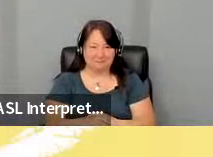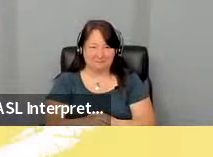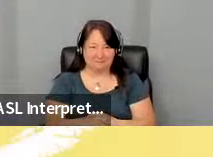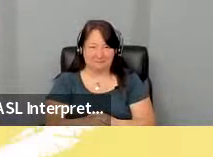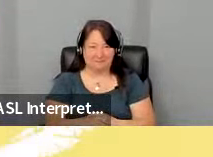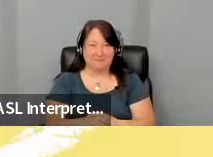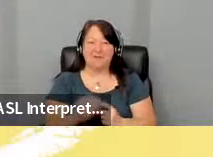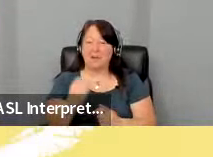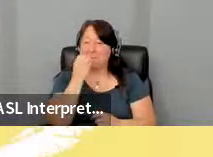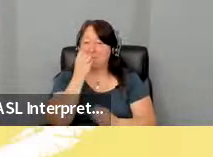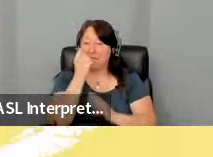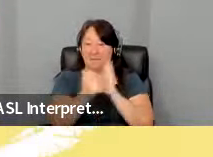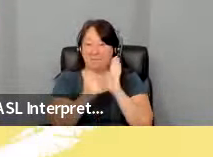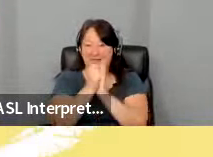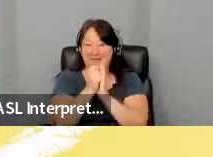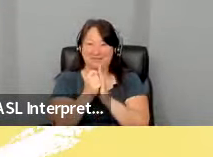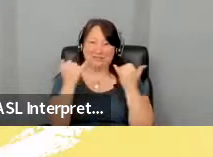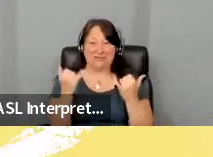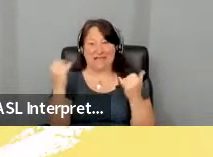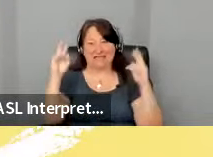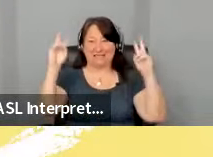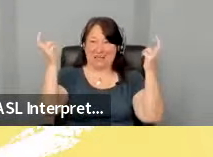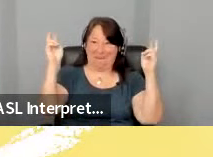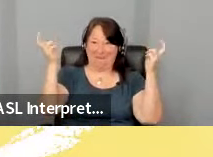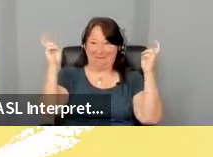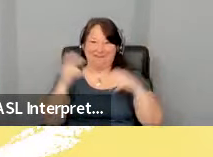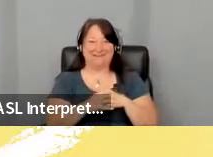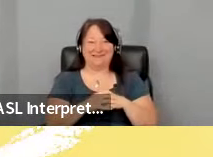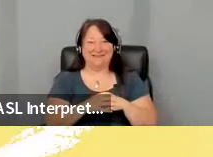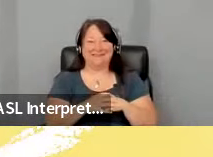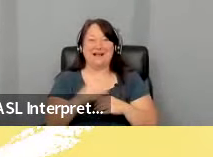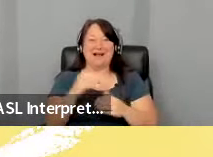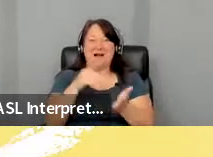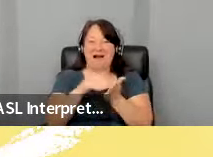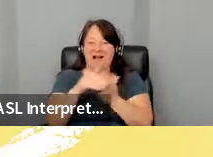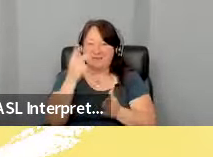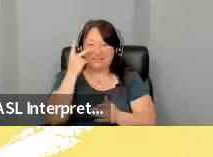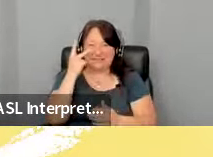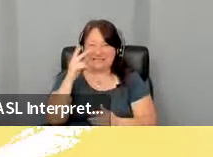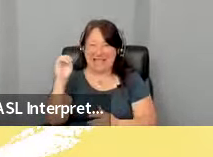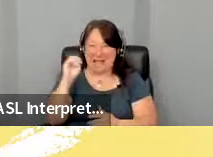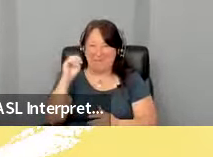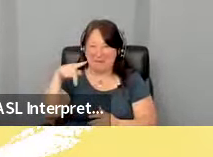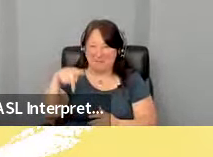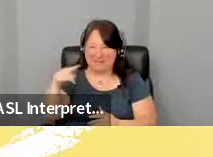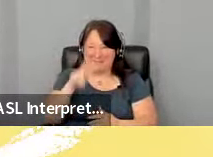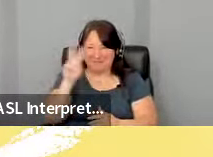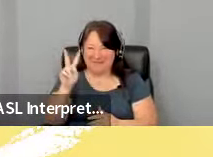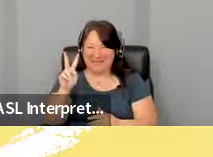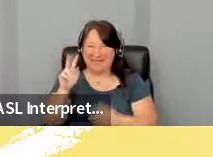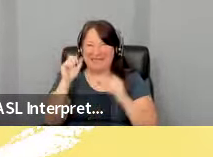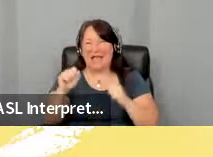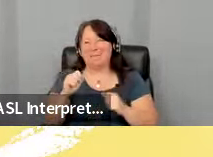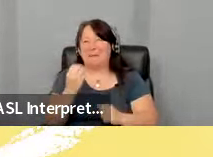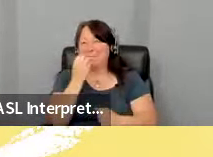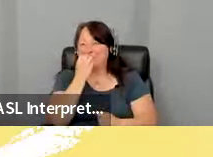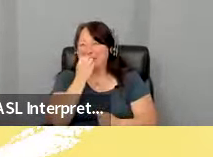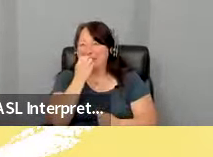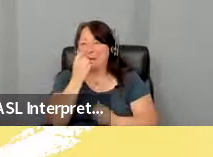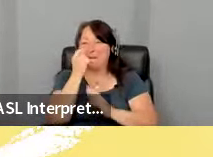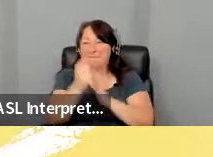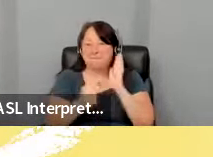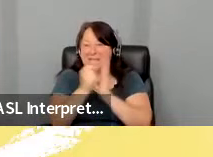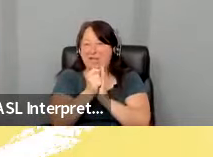Meal periods, the topic of the day. A lot of times you'll see the acronym MPV. That could stand for meal period violation or meal